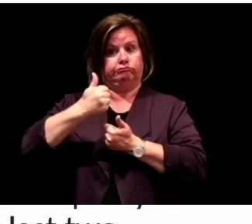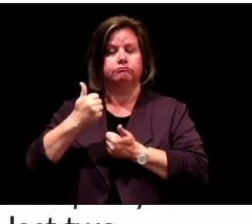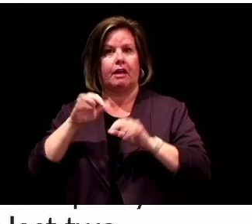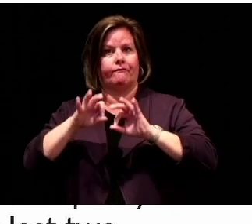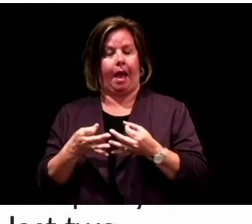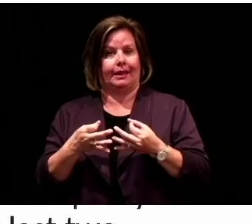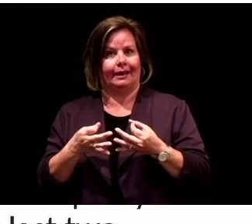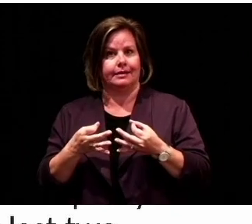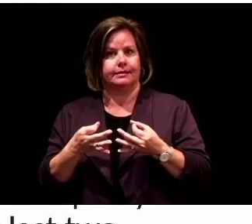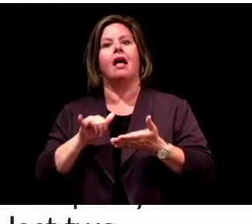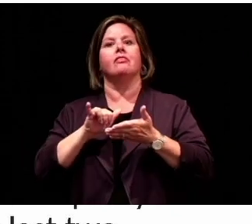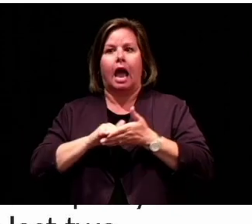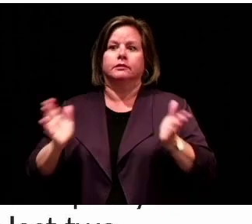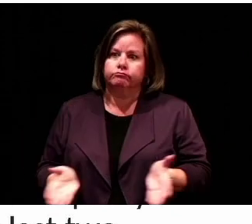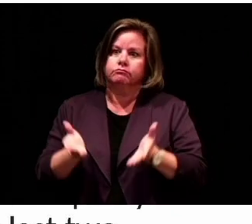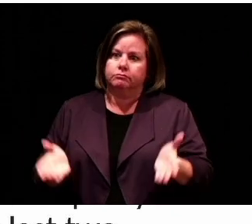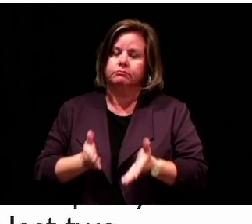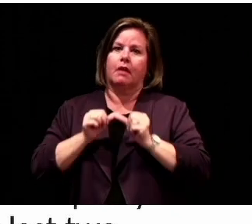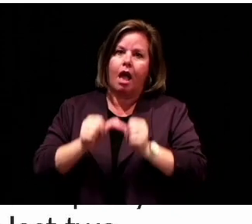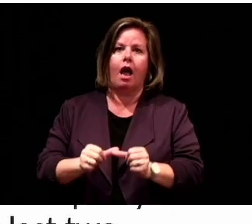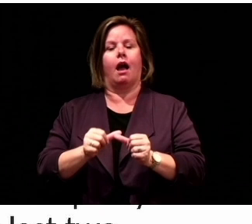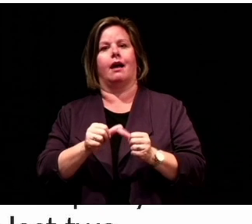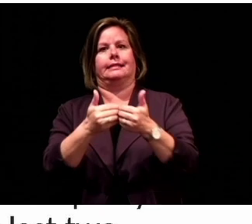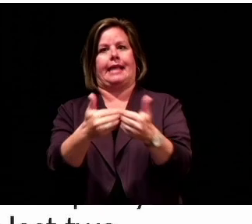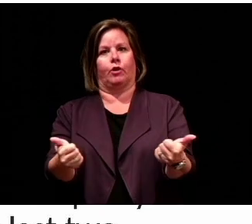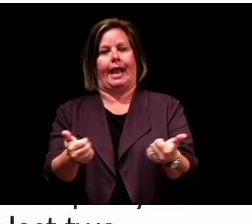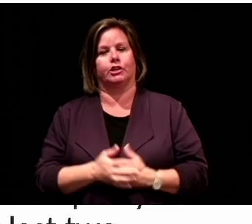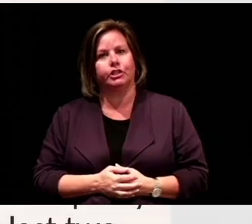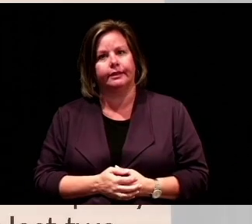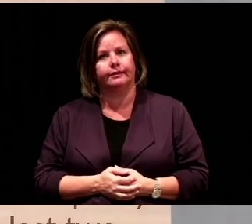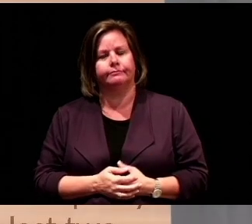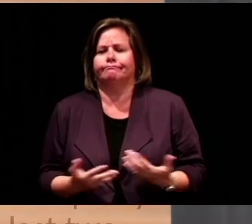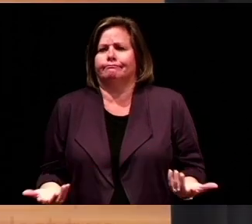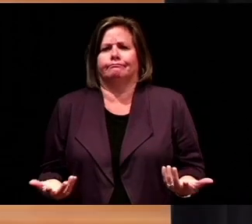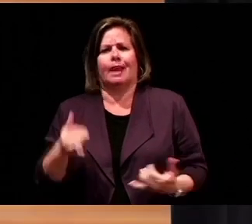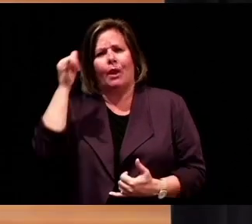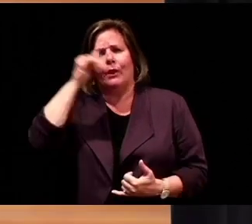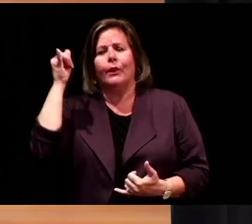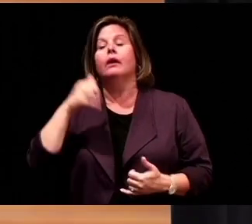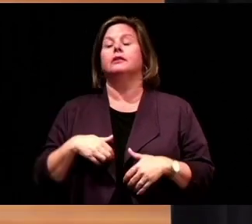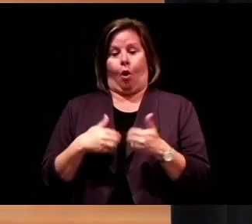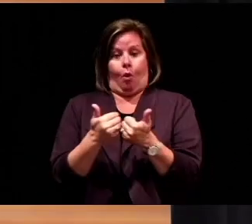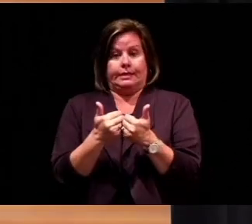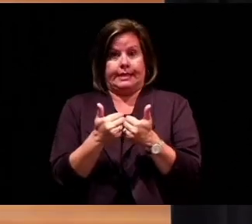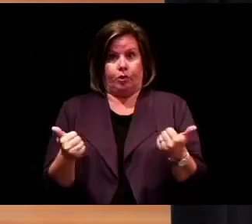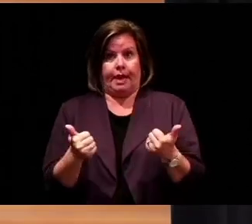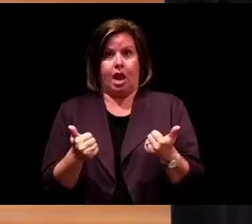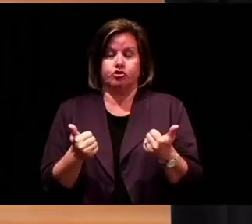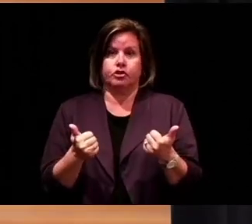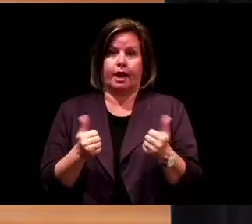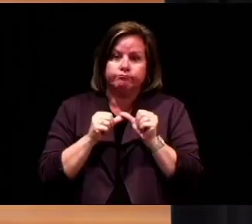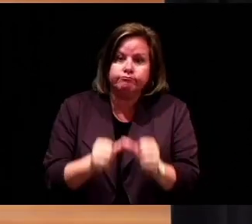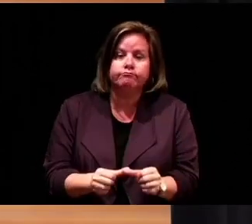the point is what? It was in a community where the percentage of the black population had